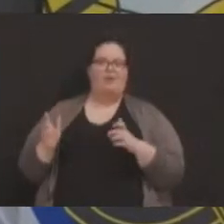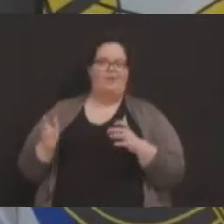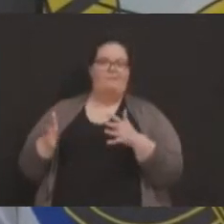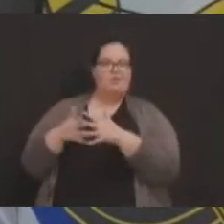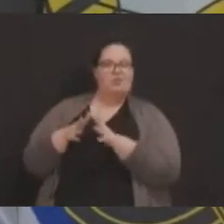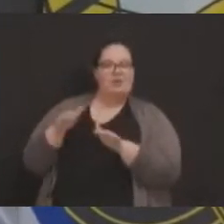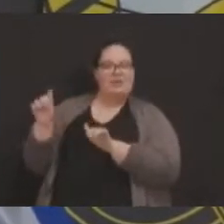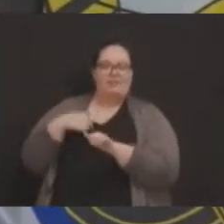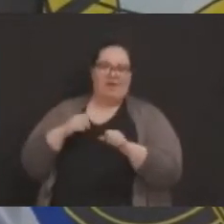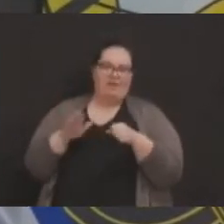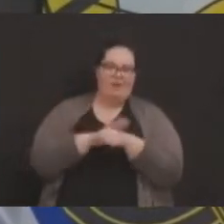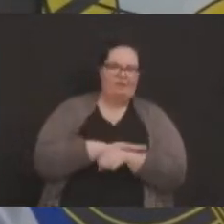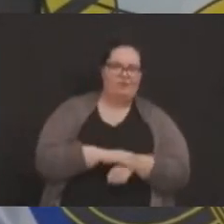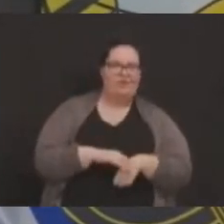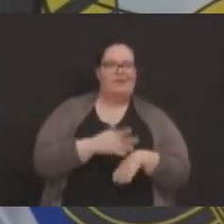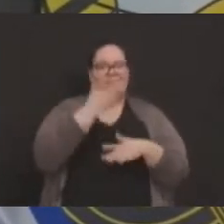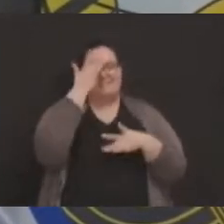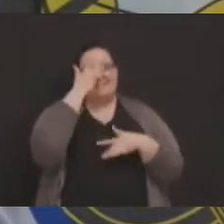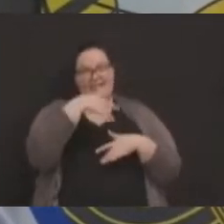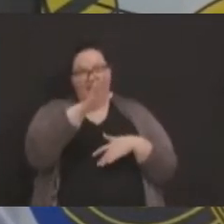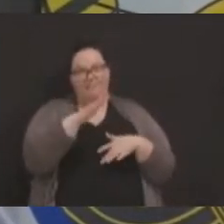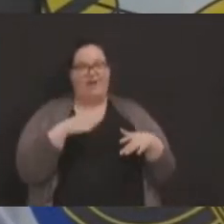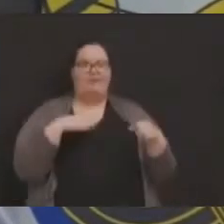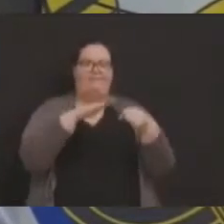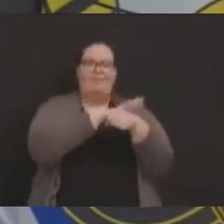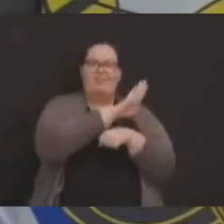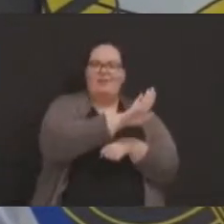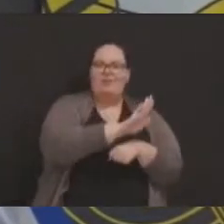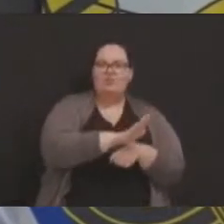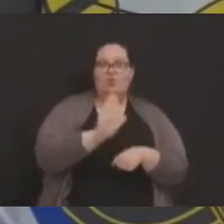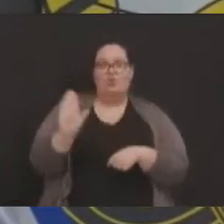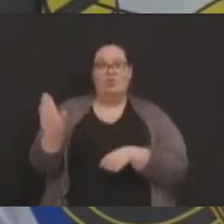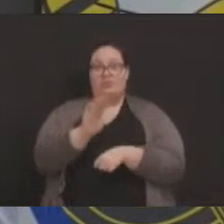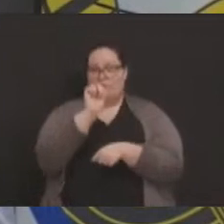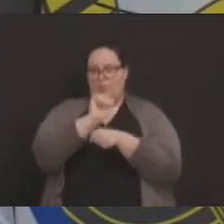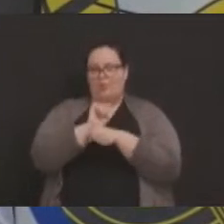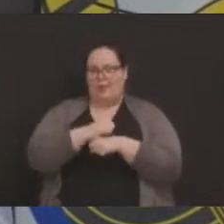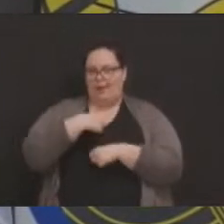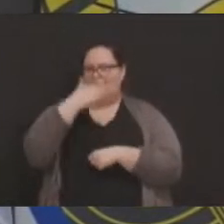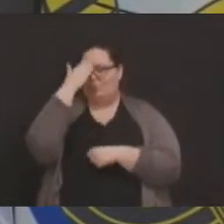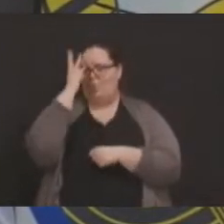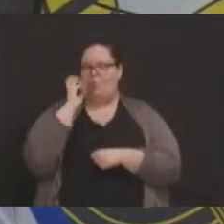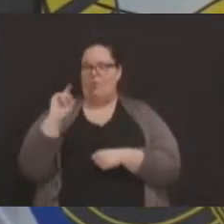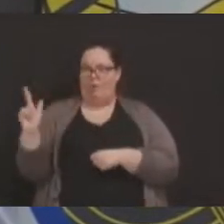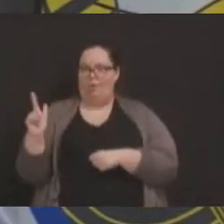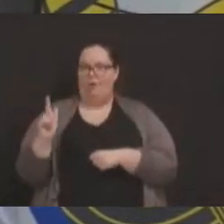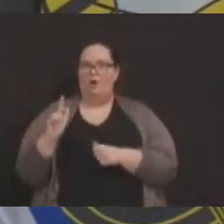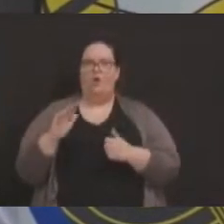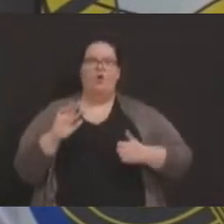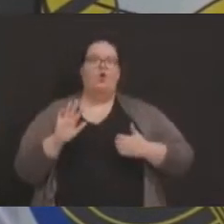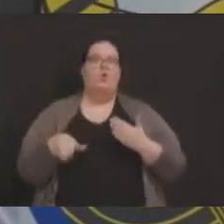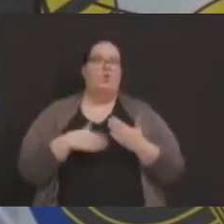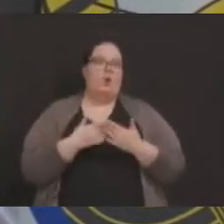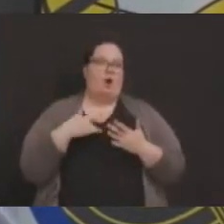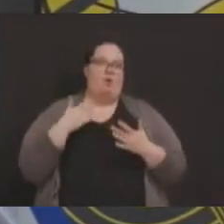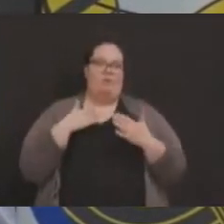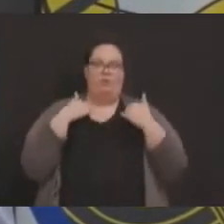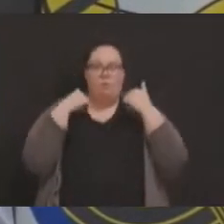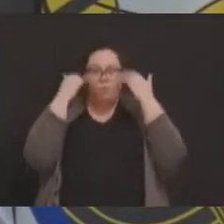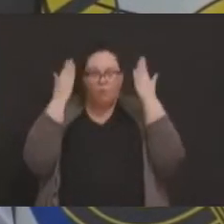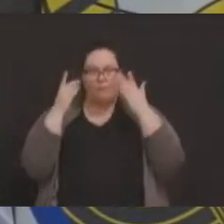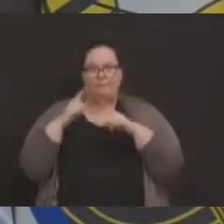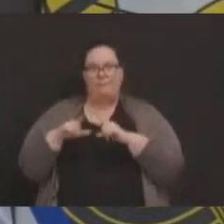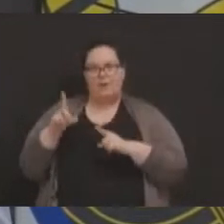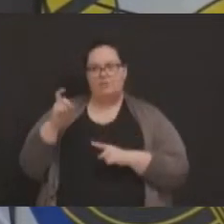but I know that Dr. Barker has been covering the Fredericton's region and the St. John region. She's been doing an excellent job.